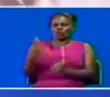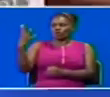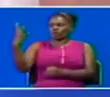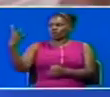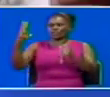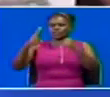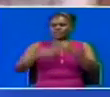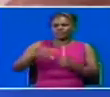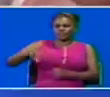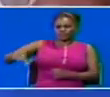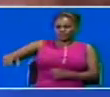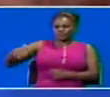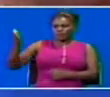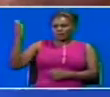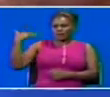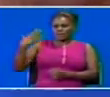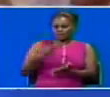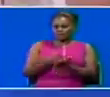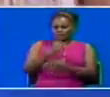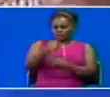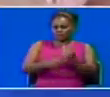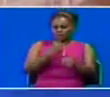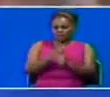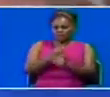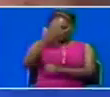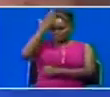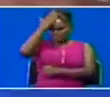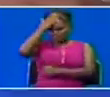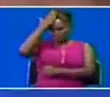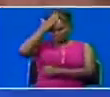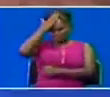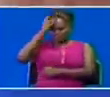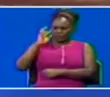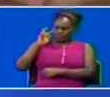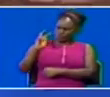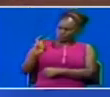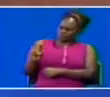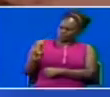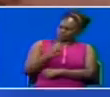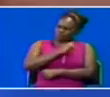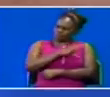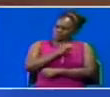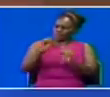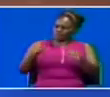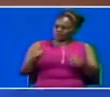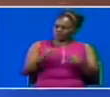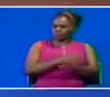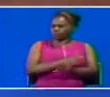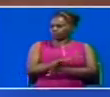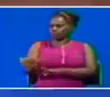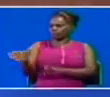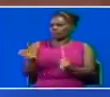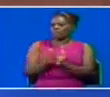47 counties in the past financial year on Monday, with observers raising fears of possible diversion